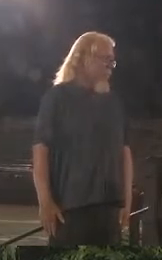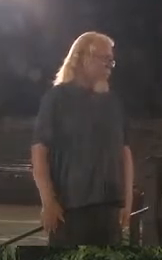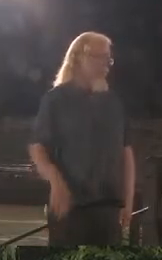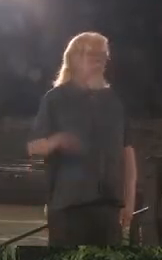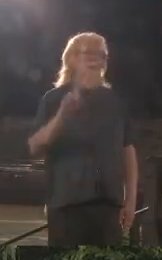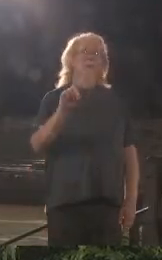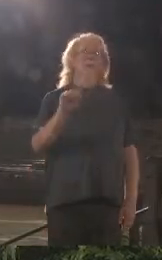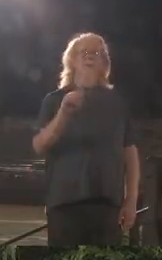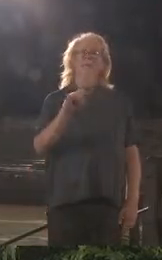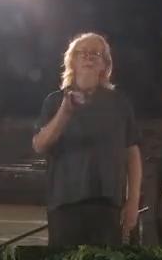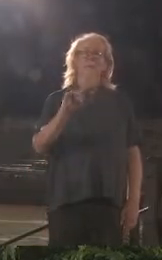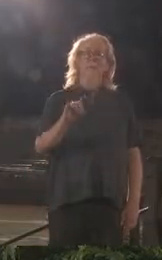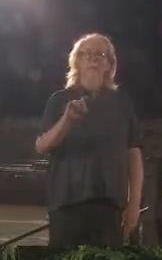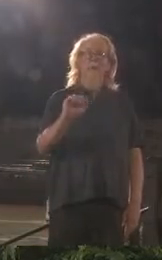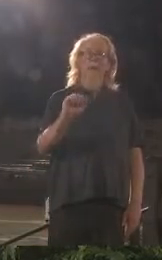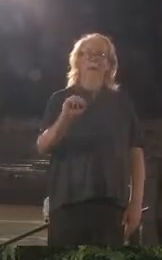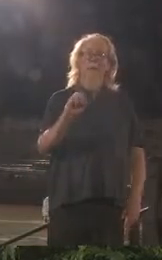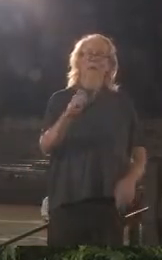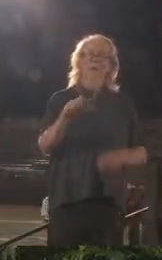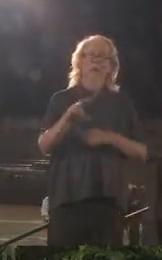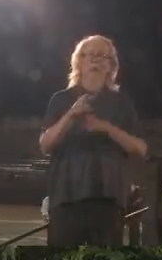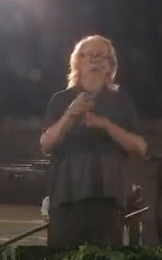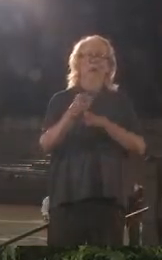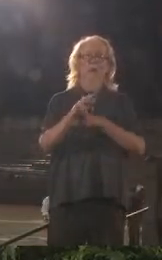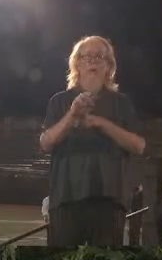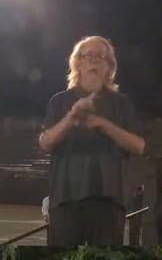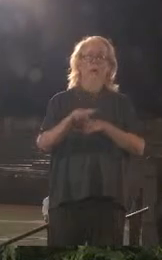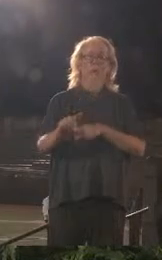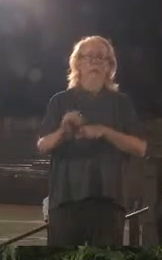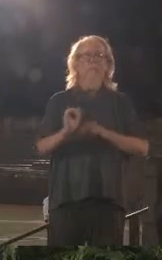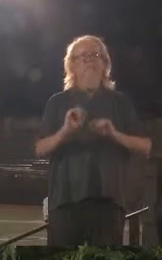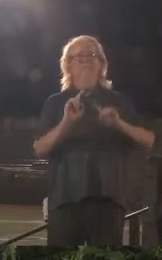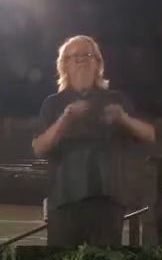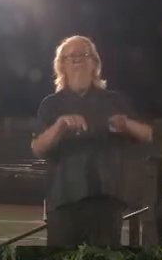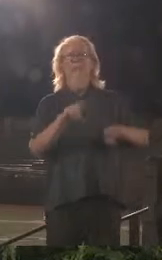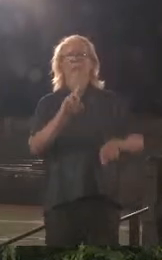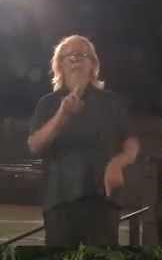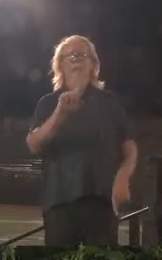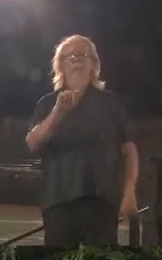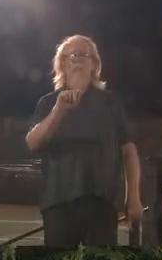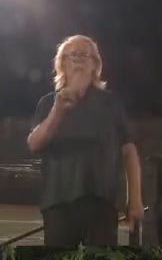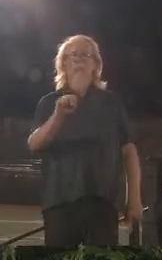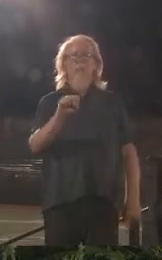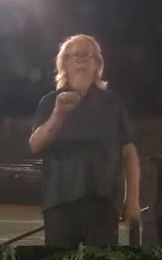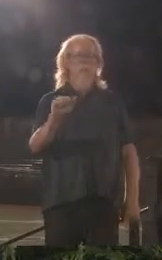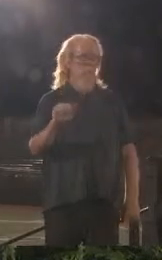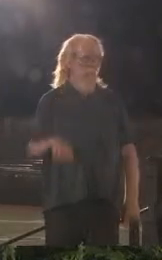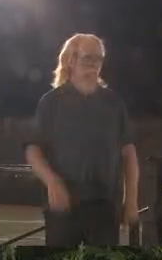David Angel Hernandez will be attending the University of Texas at San Antonio.